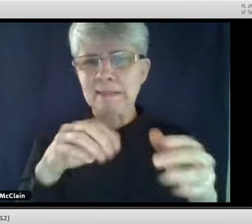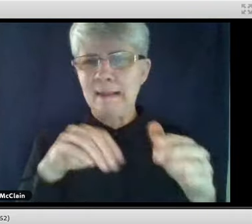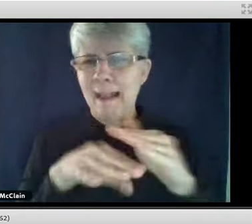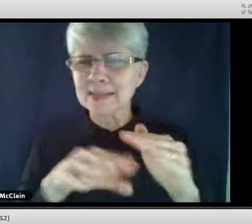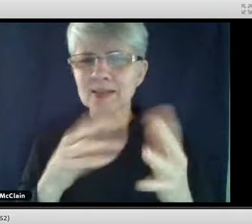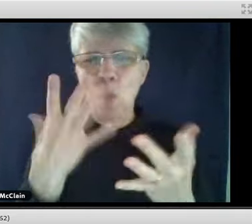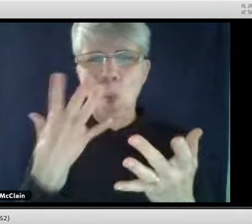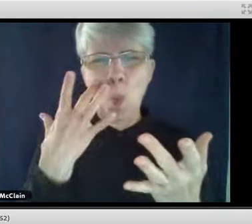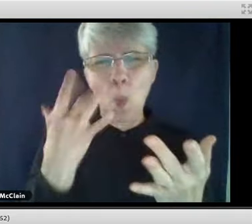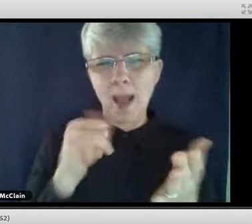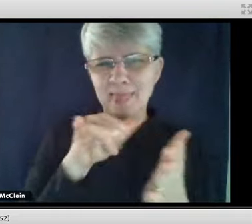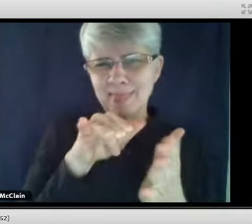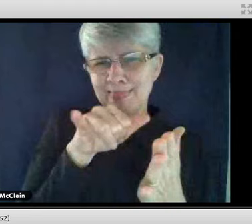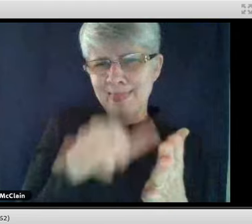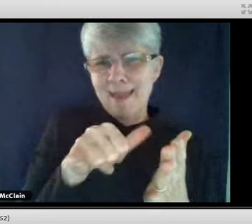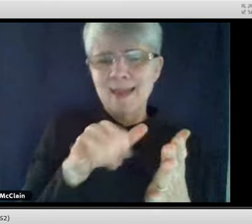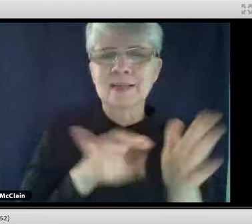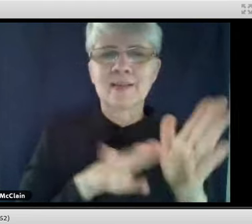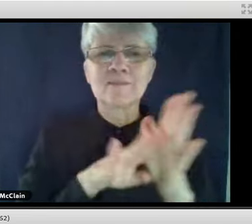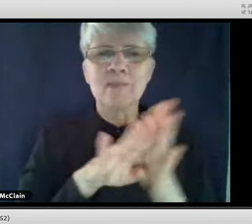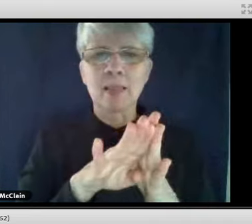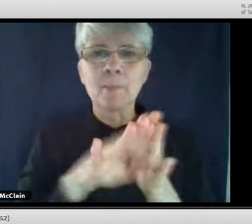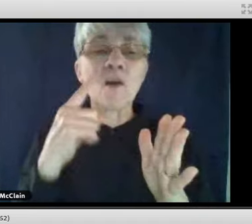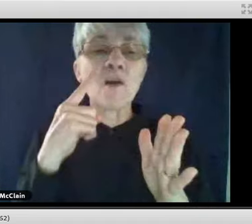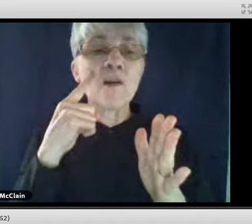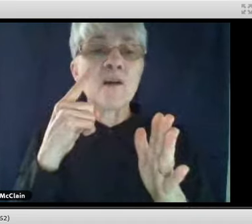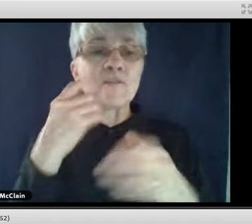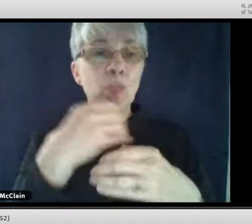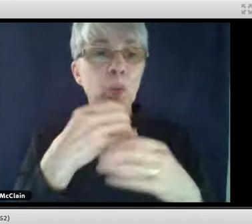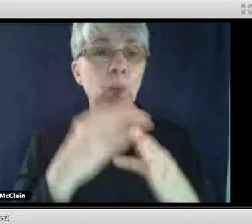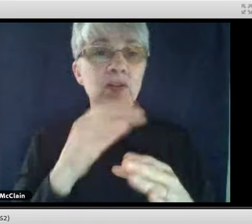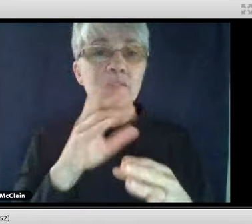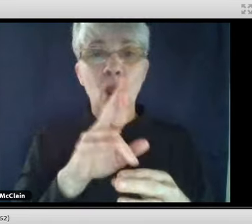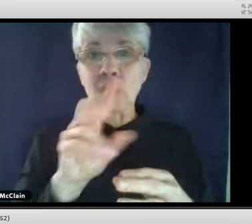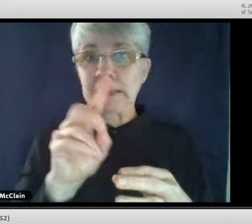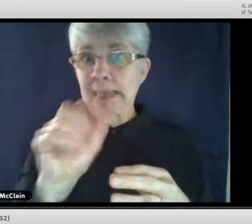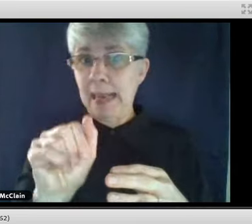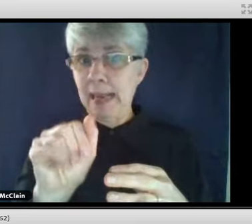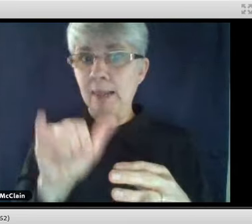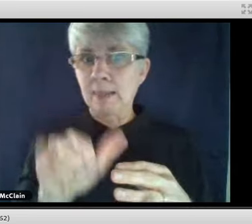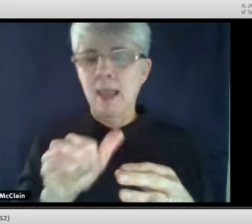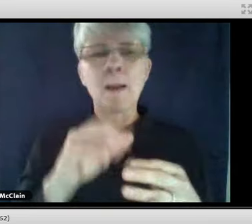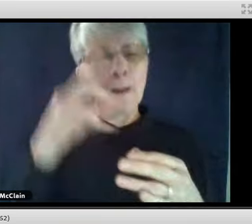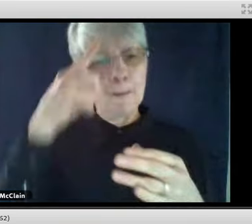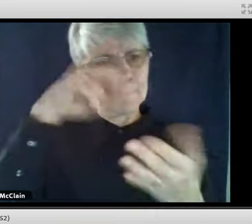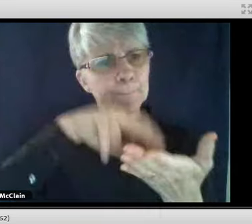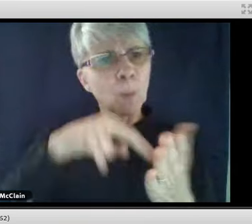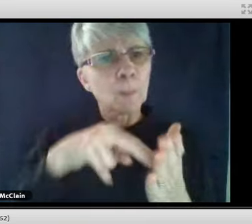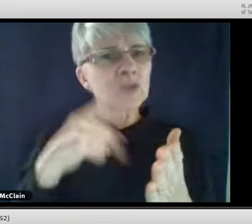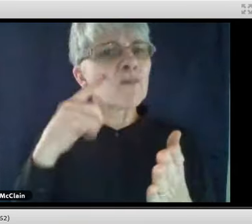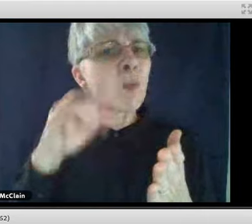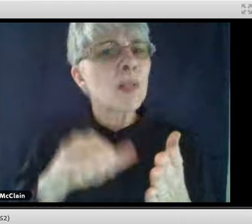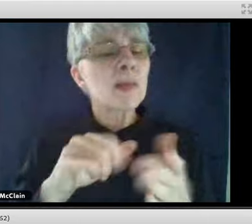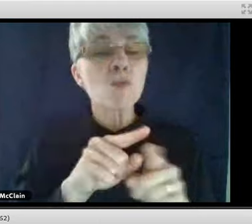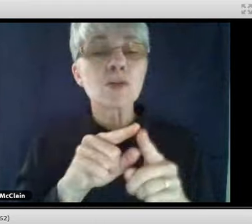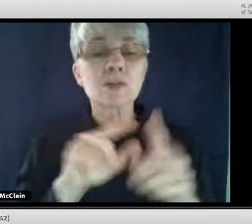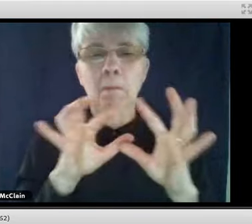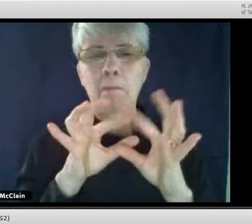that was developed by the creators of RDA, the purpose of that, and also I mentioned